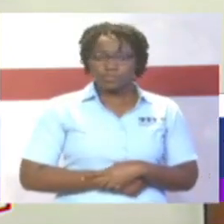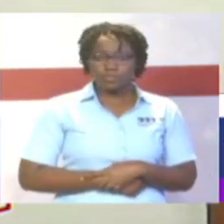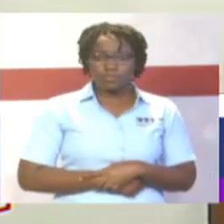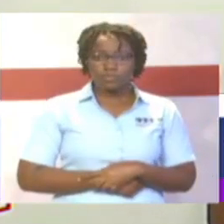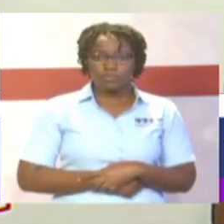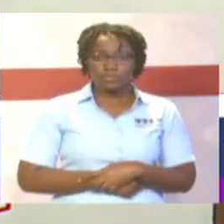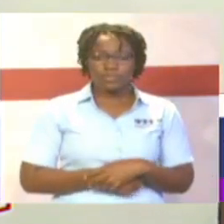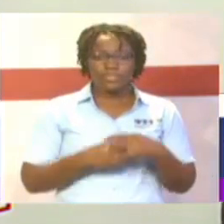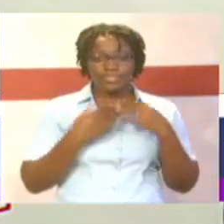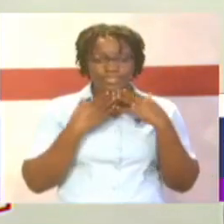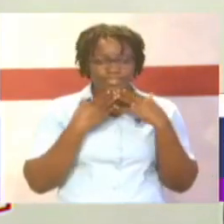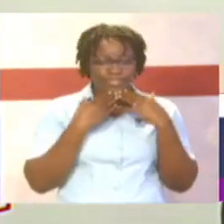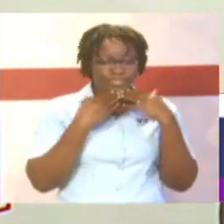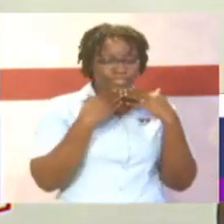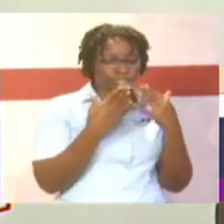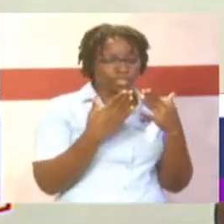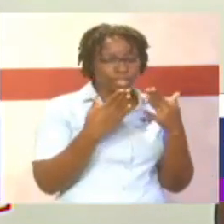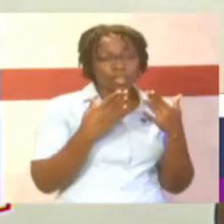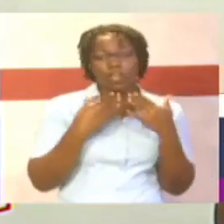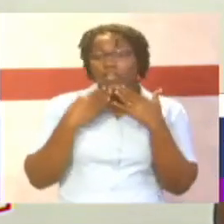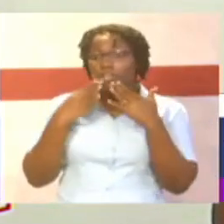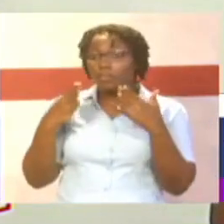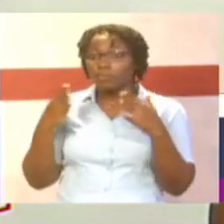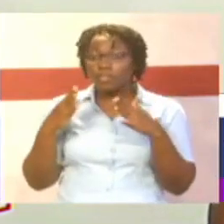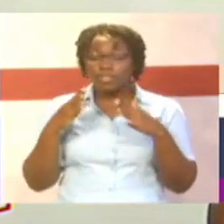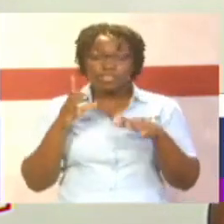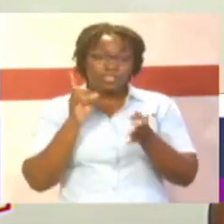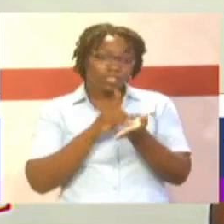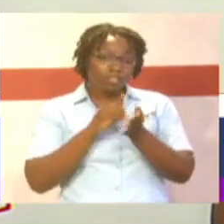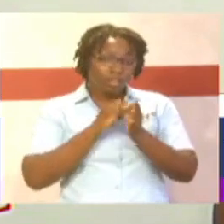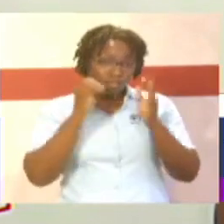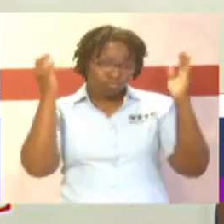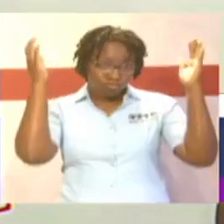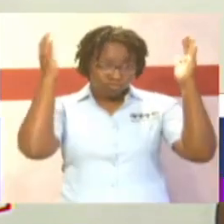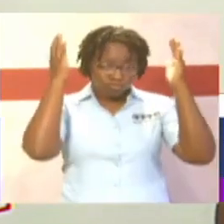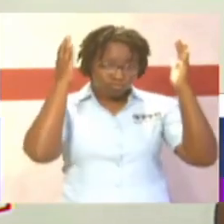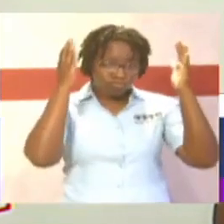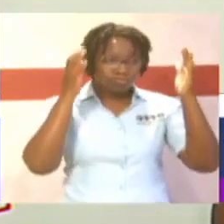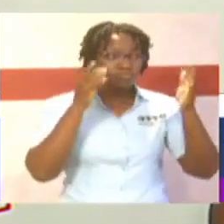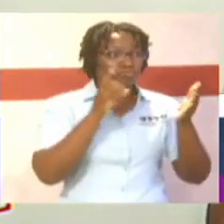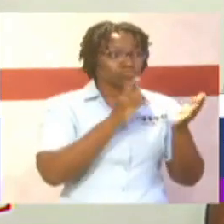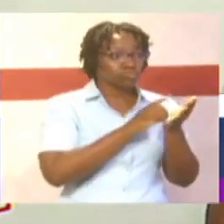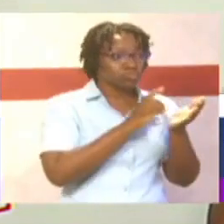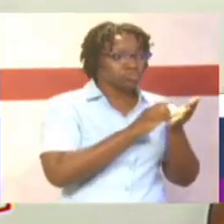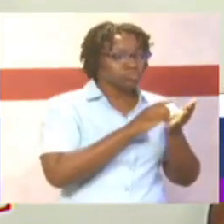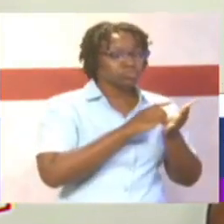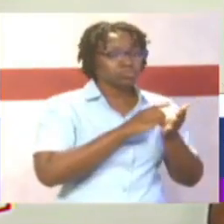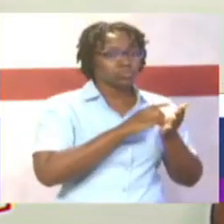Thank you, Al. Good morning, Dr. Hines, Dr. LeBlanc, members of the